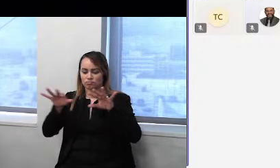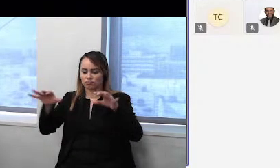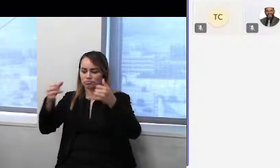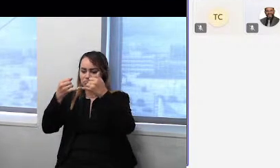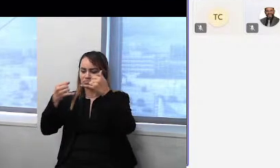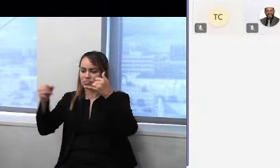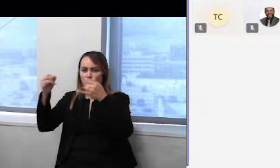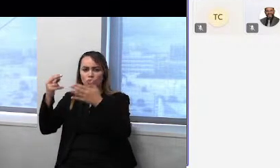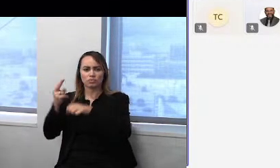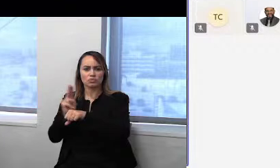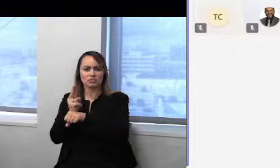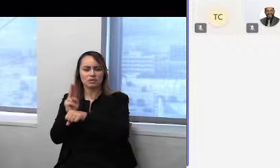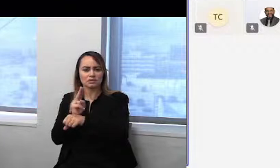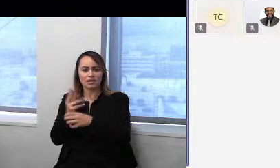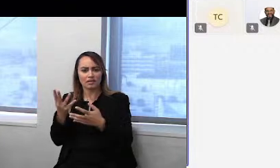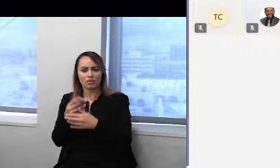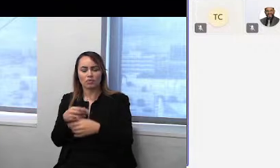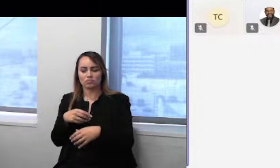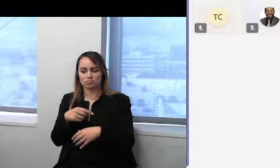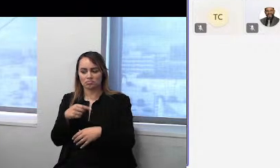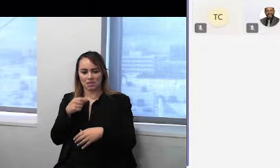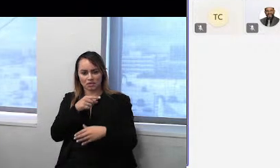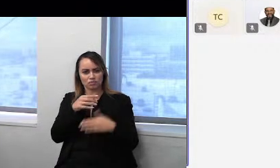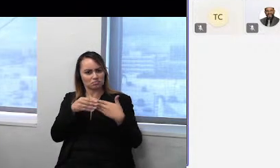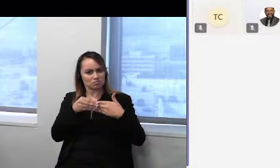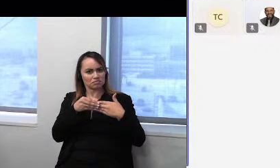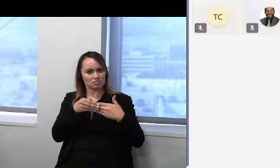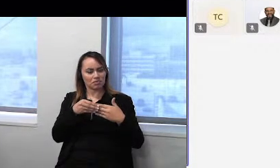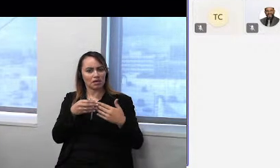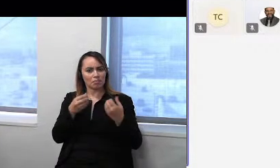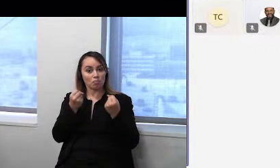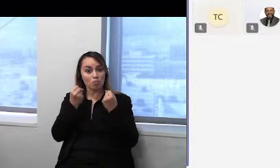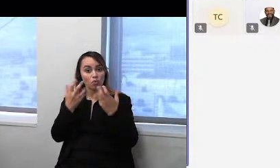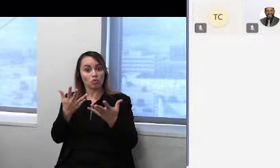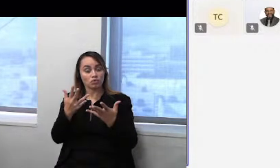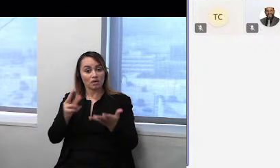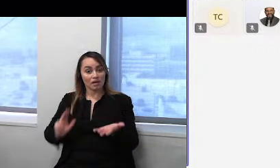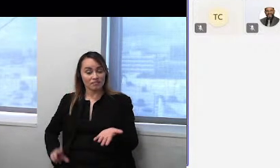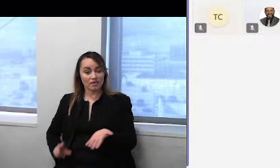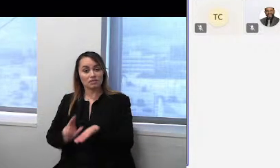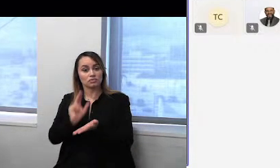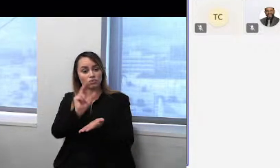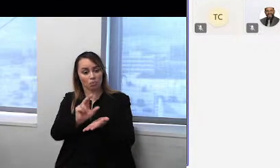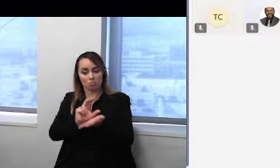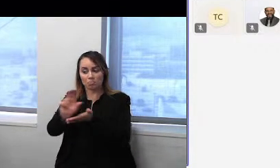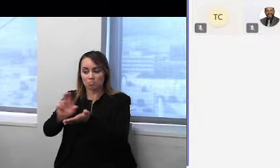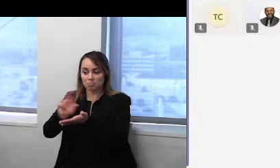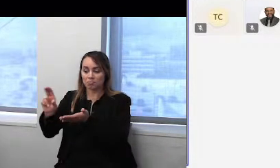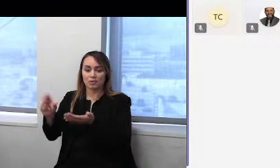this investment coming. Mm-hmm. There's the battery projects you're talking about. There's the tranche 1, 2 projects.